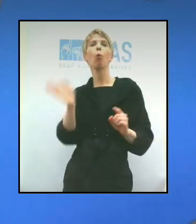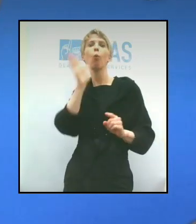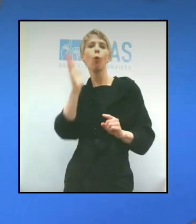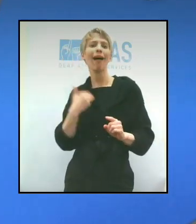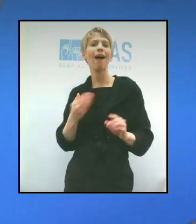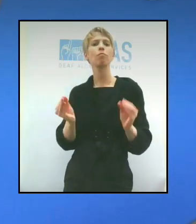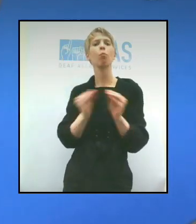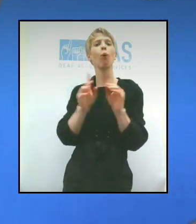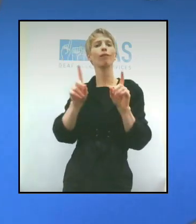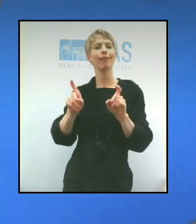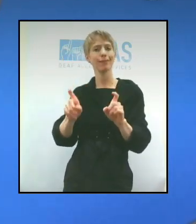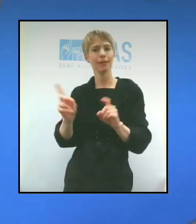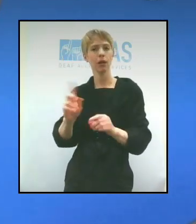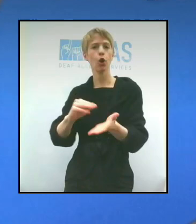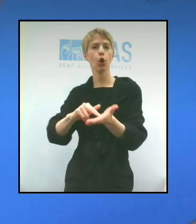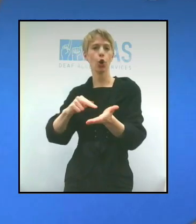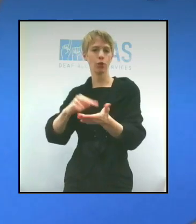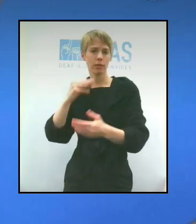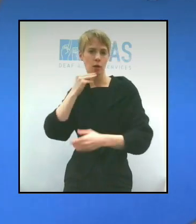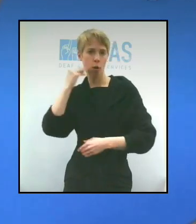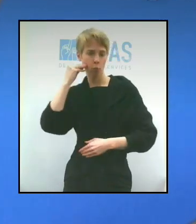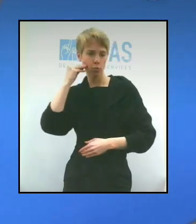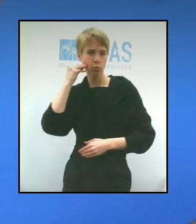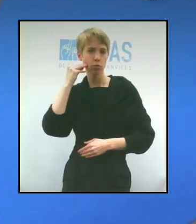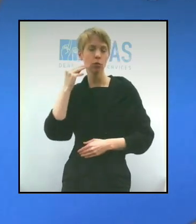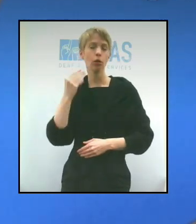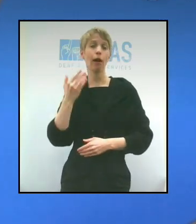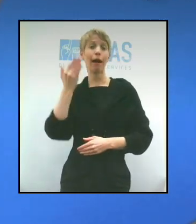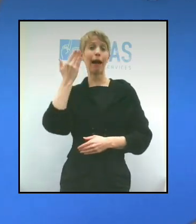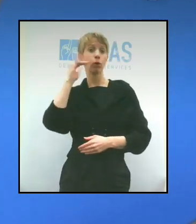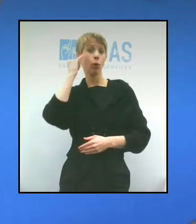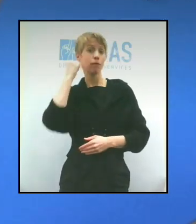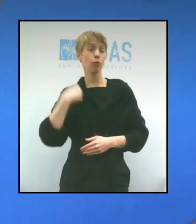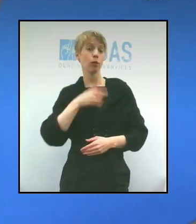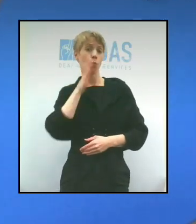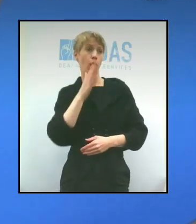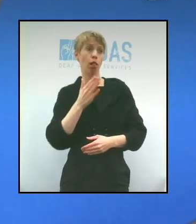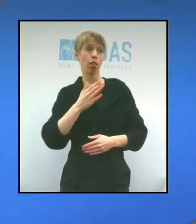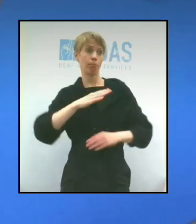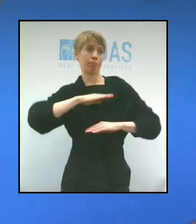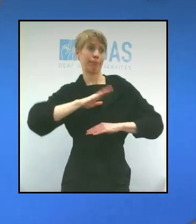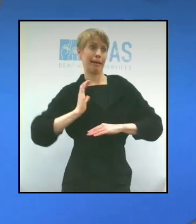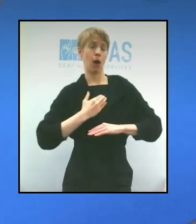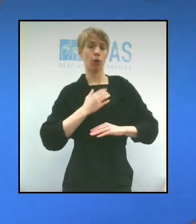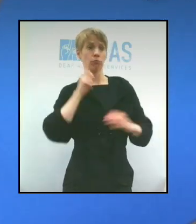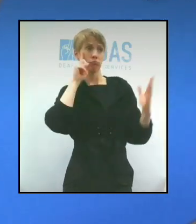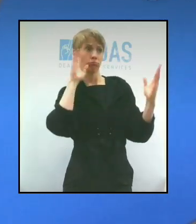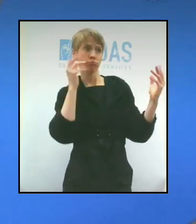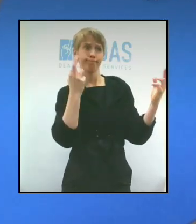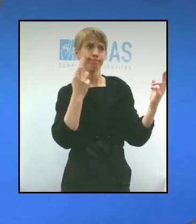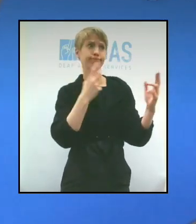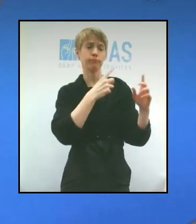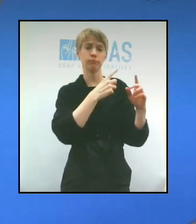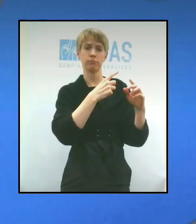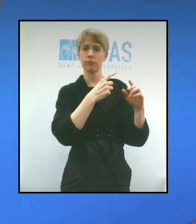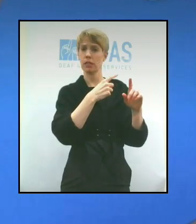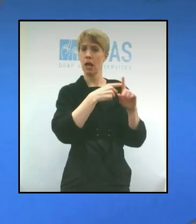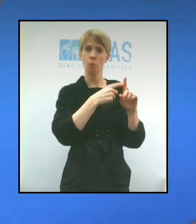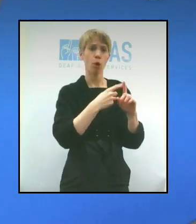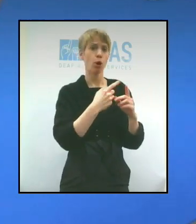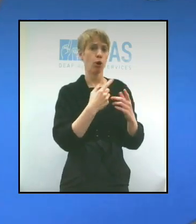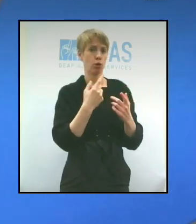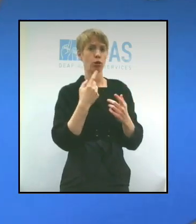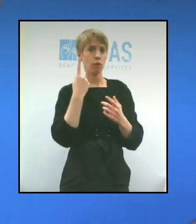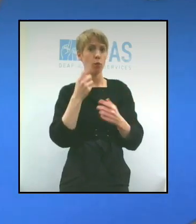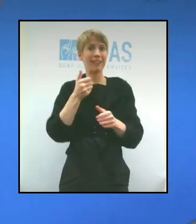and I don't have any question that we're going to be meeting that number of the 30 per 1,000, I believe it was. We're meeting